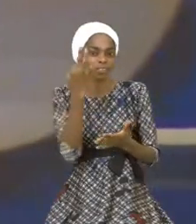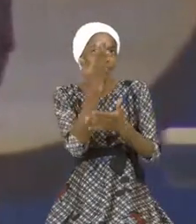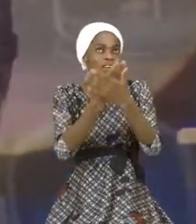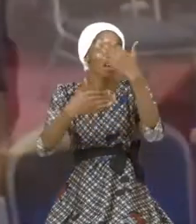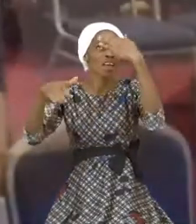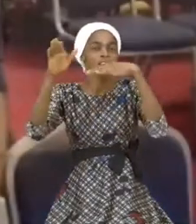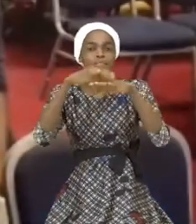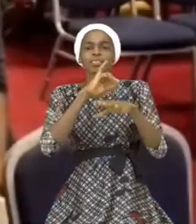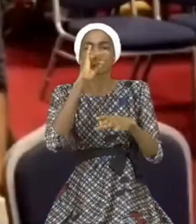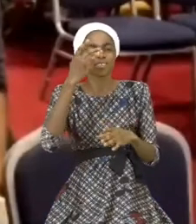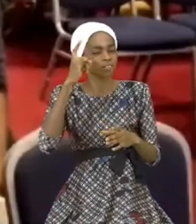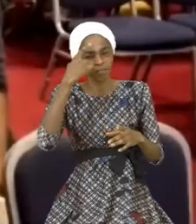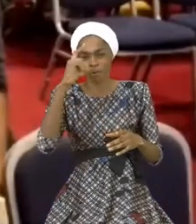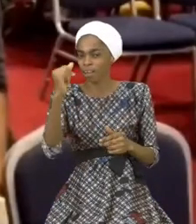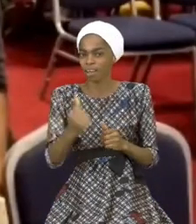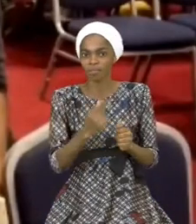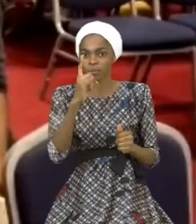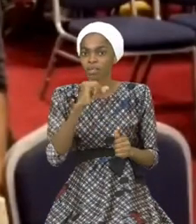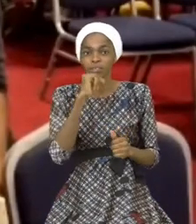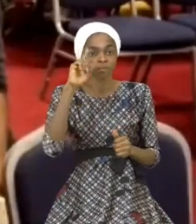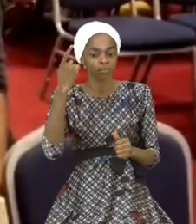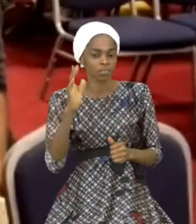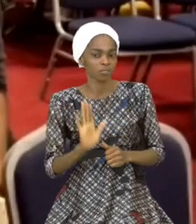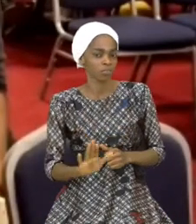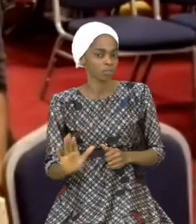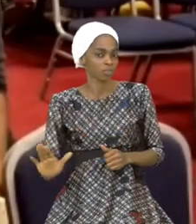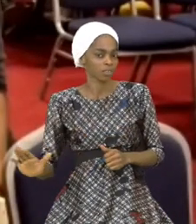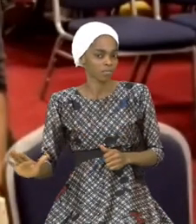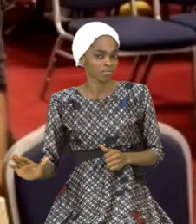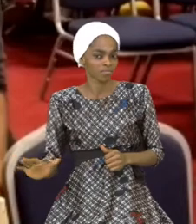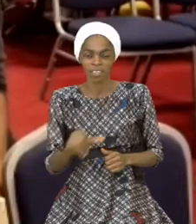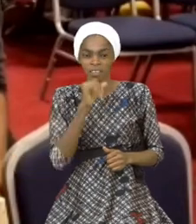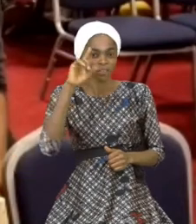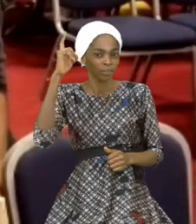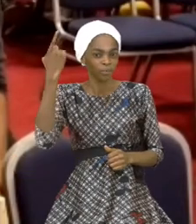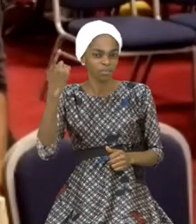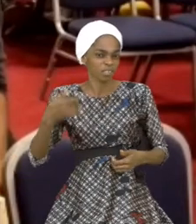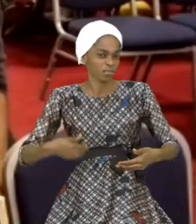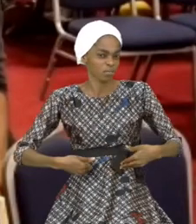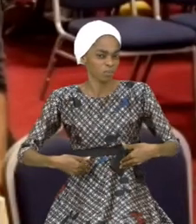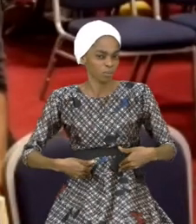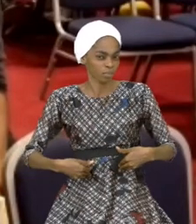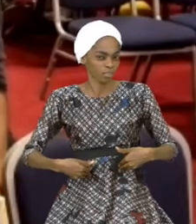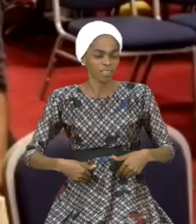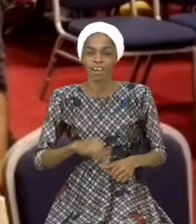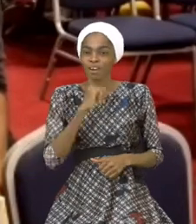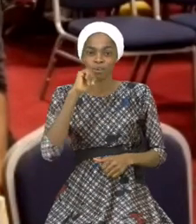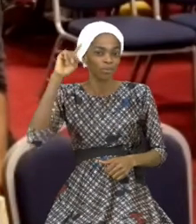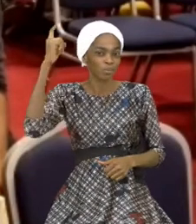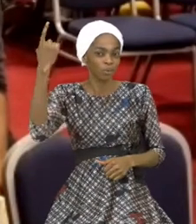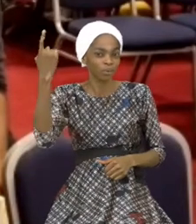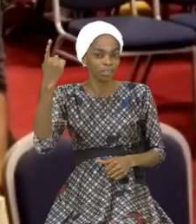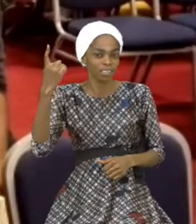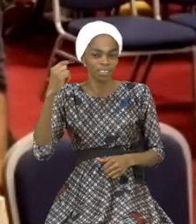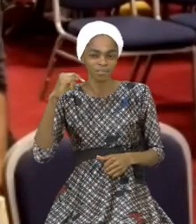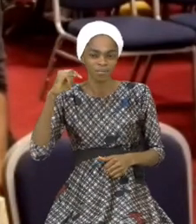it's meant for everyone. It's not only children. It's not only teenagers. It's not only